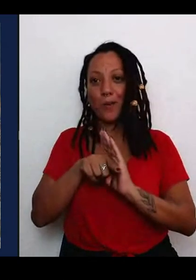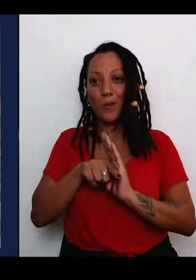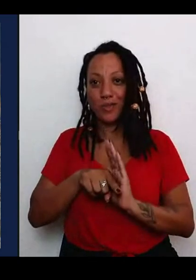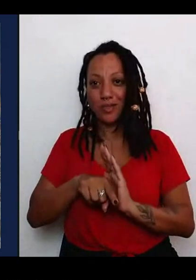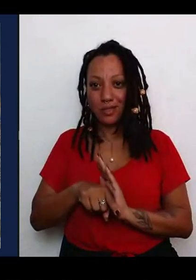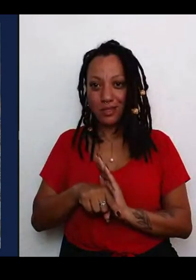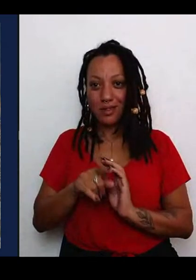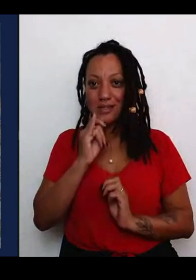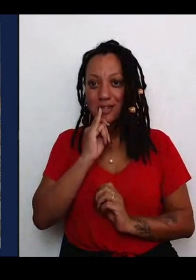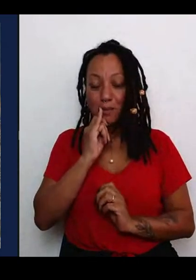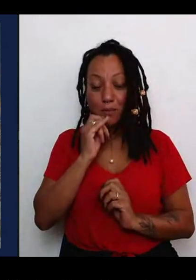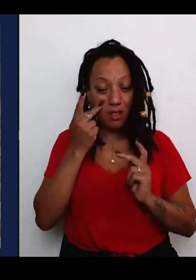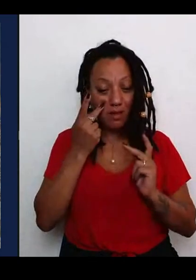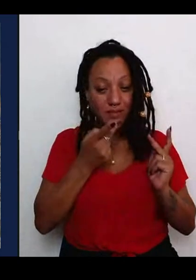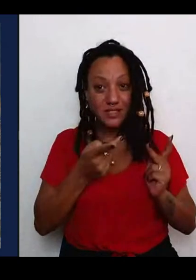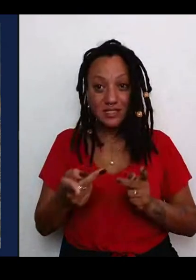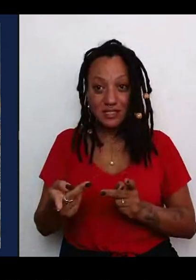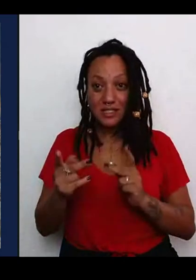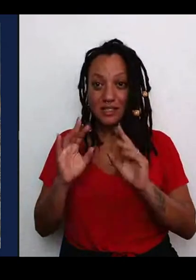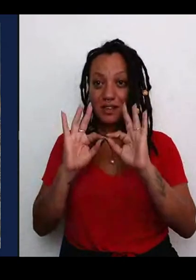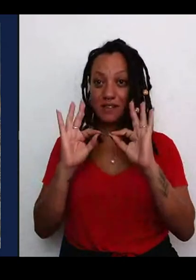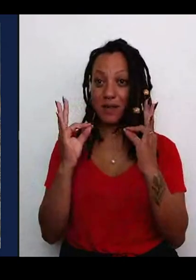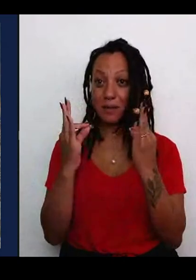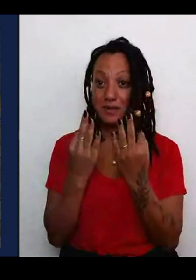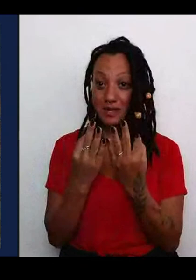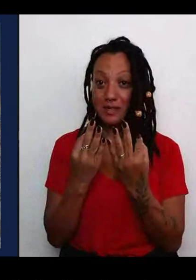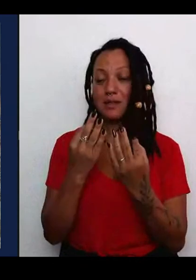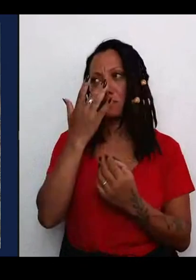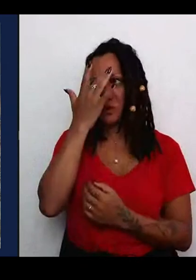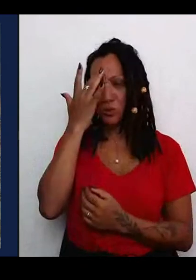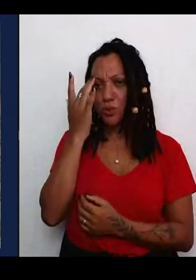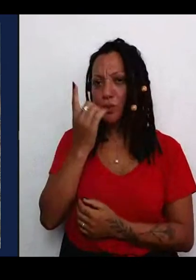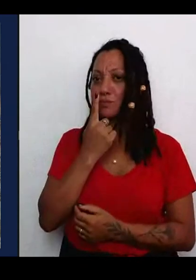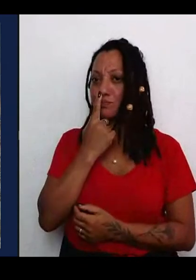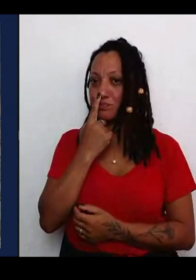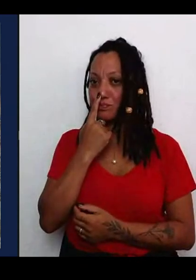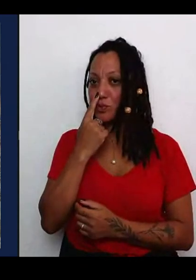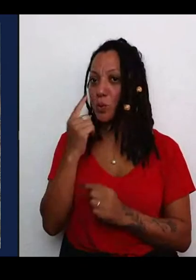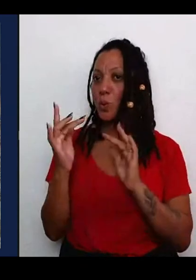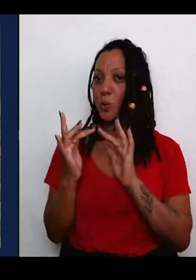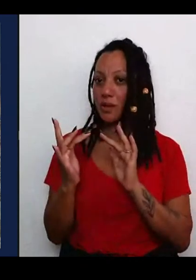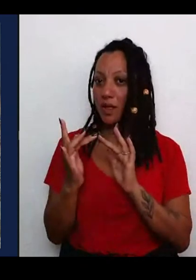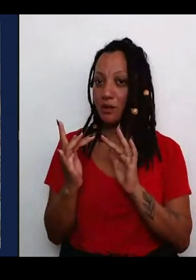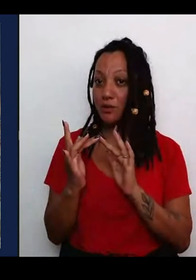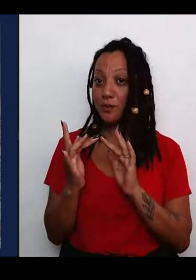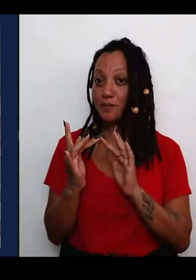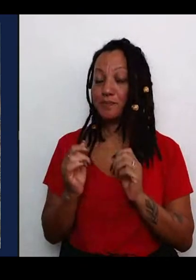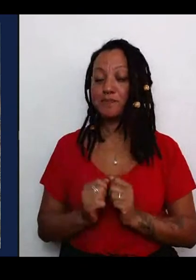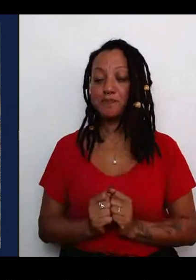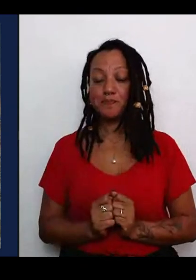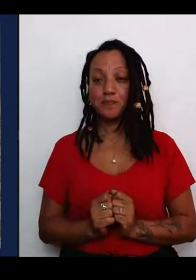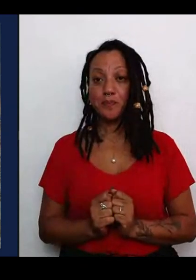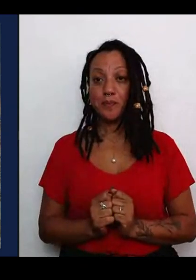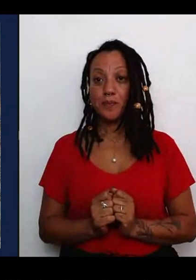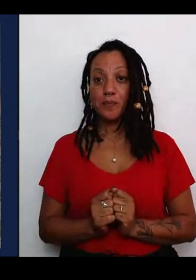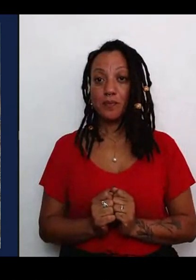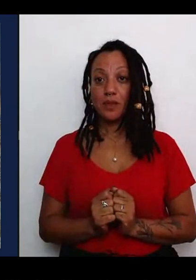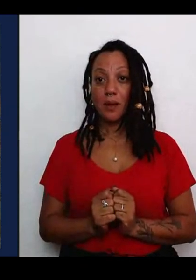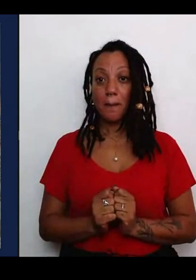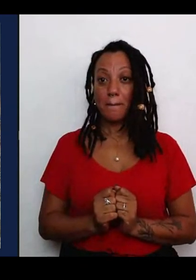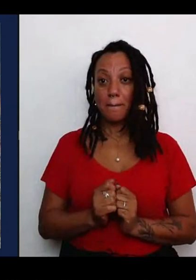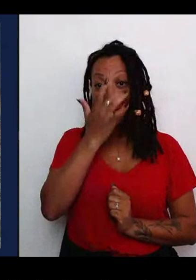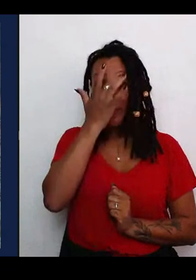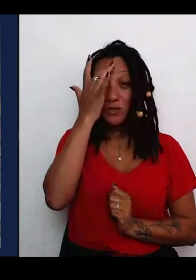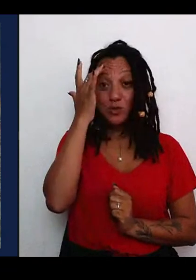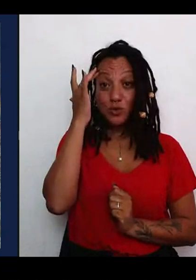affect um some of them who grow up as a an actor called Ivonne De Sanchez murash